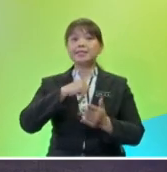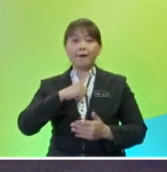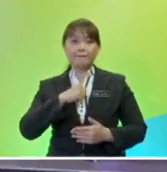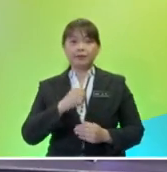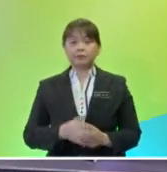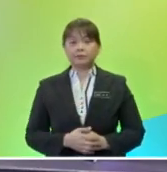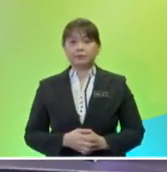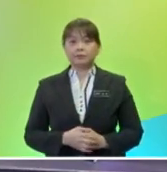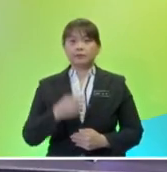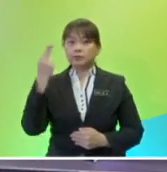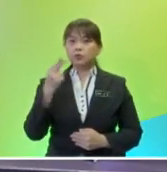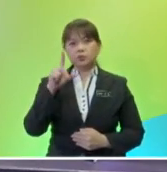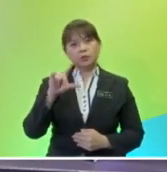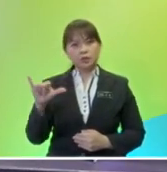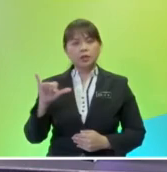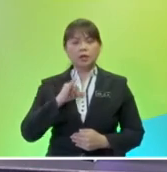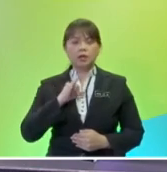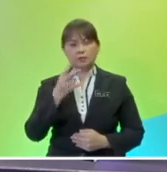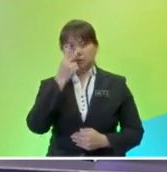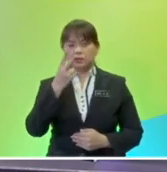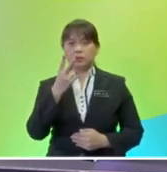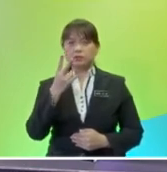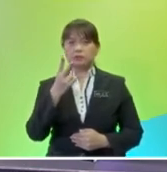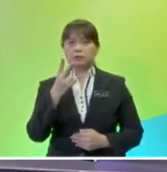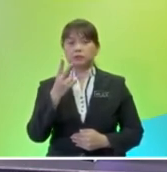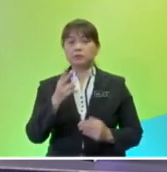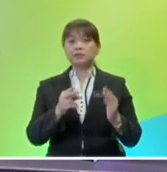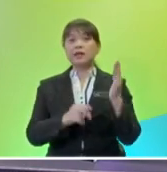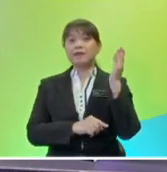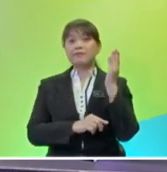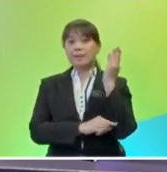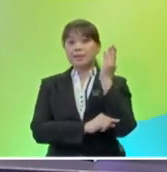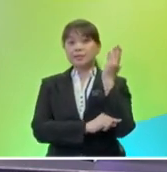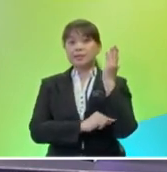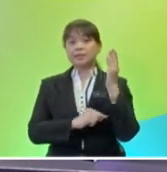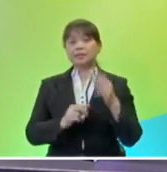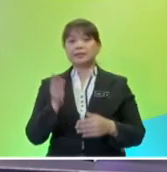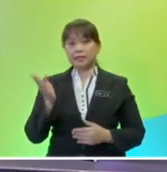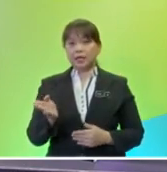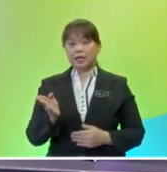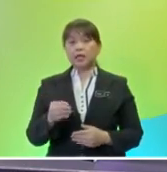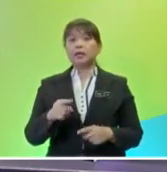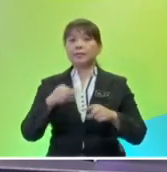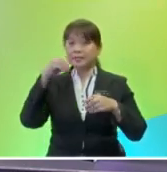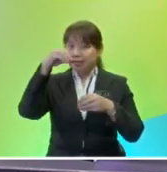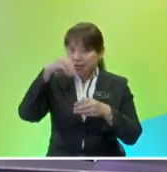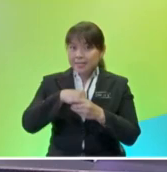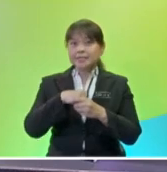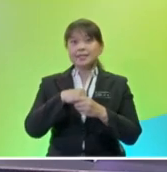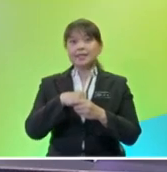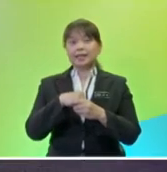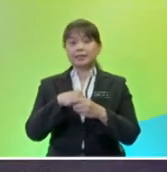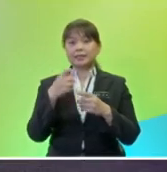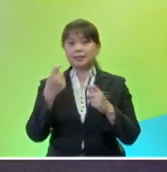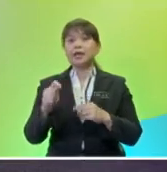Usually I'll just see the rubber there, but inside the rubber. Magnet. Oh, yes. Now I know.